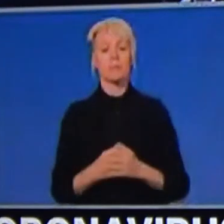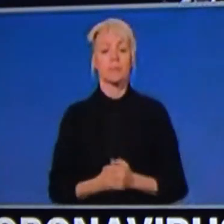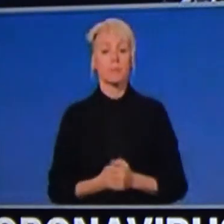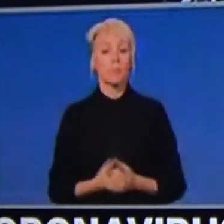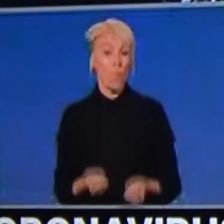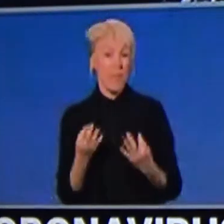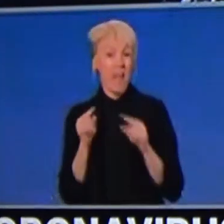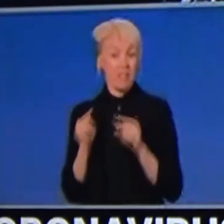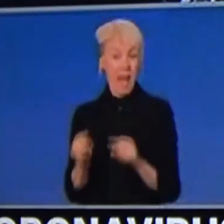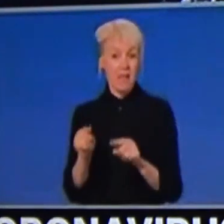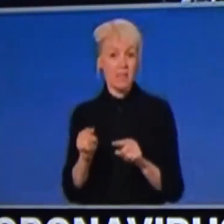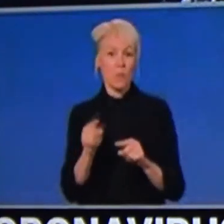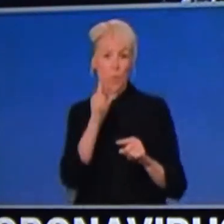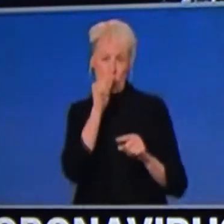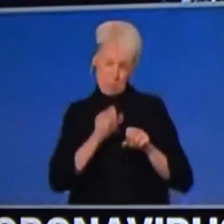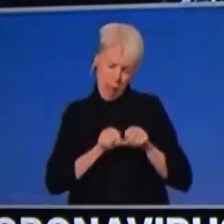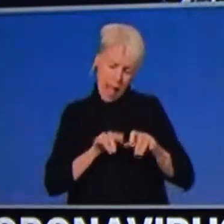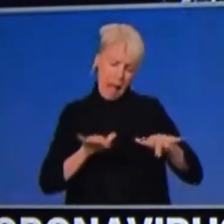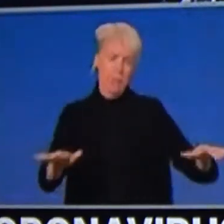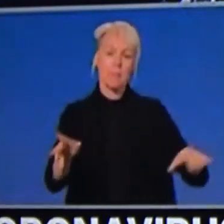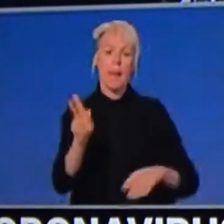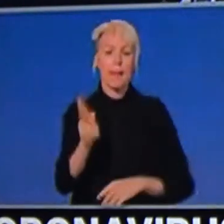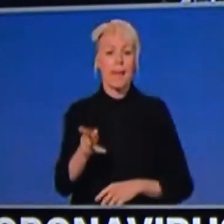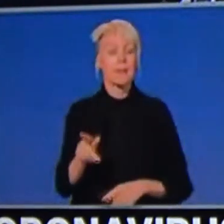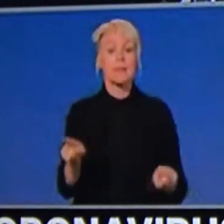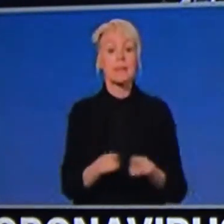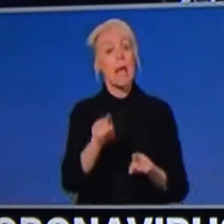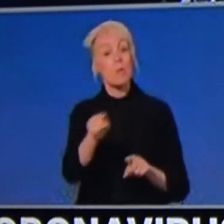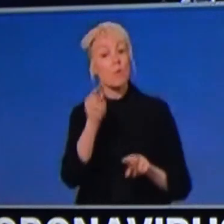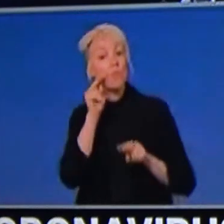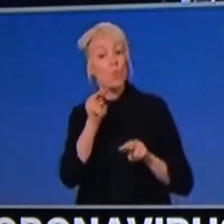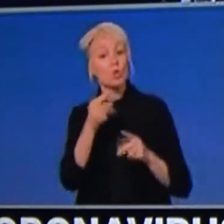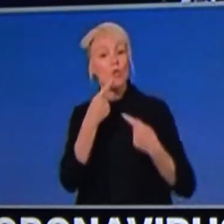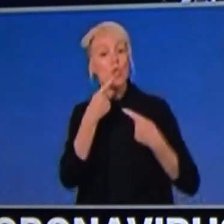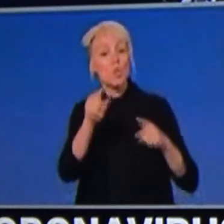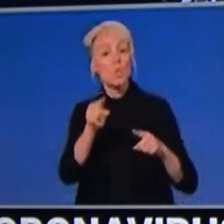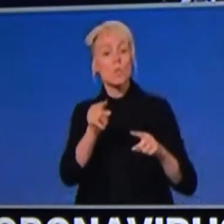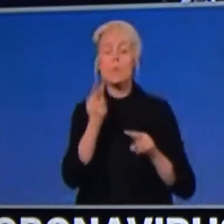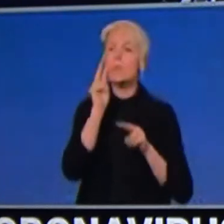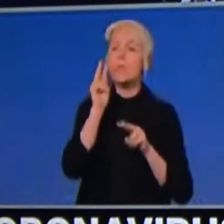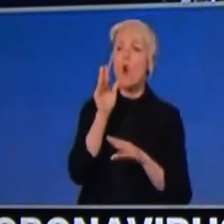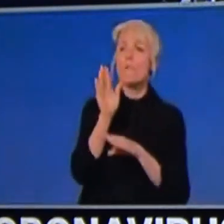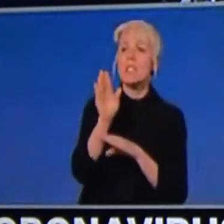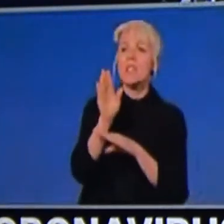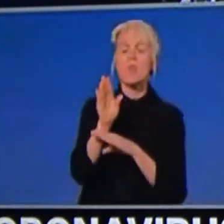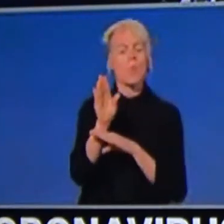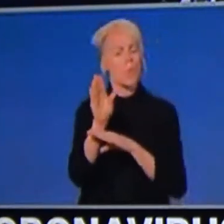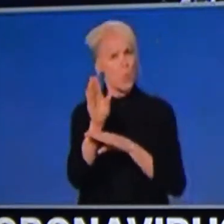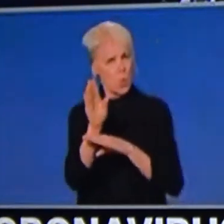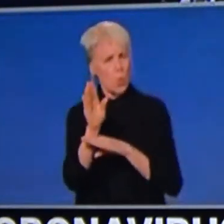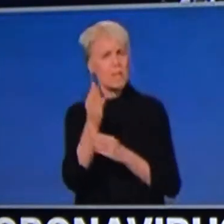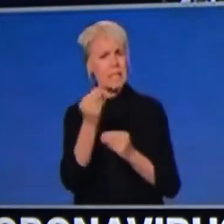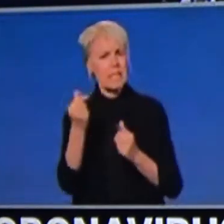lead to situations like we've all seen every night on the nightly news in high-income countries with good health